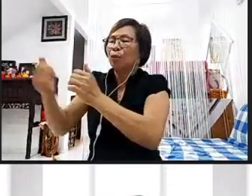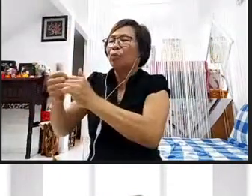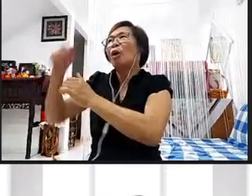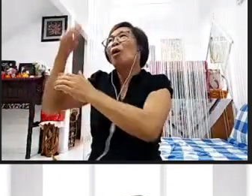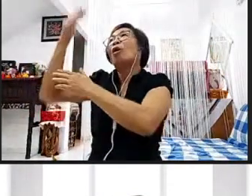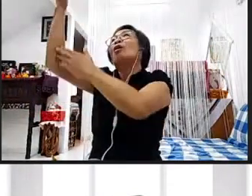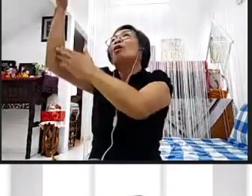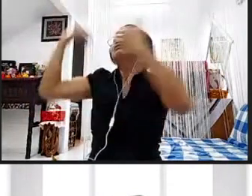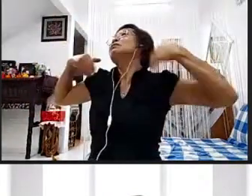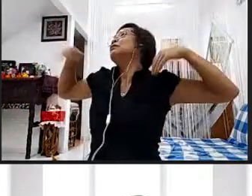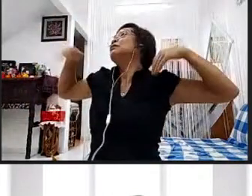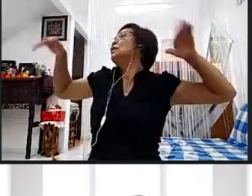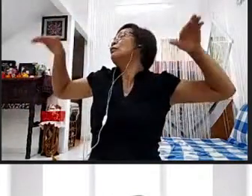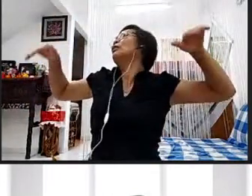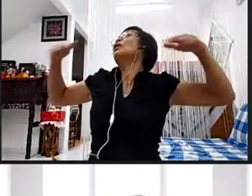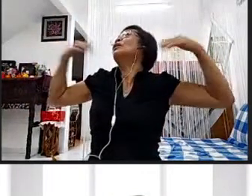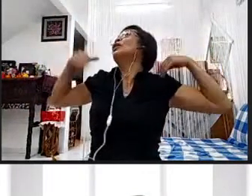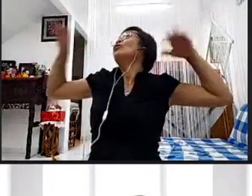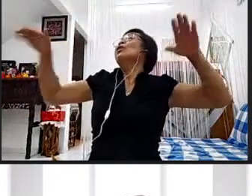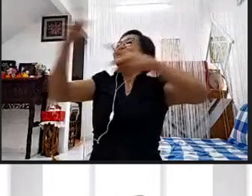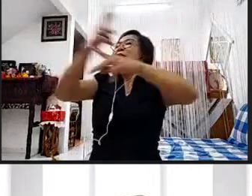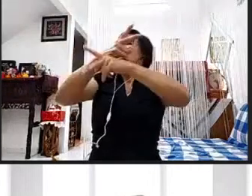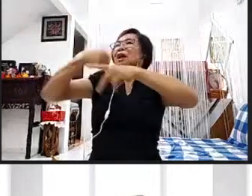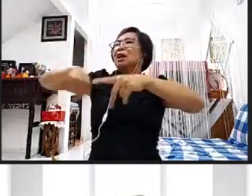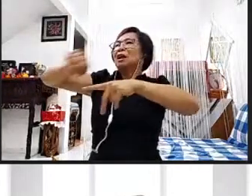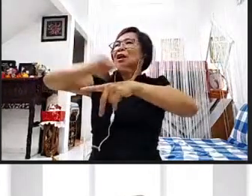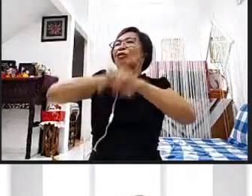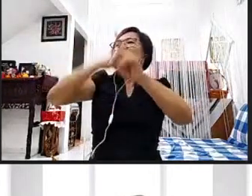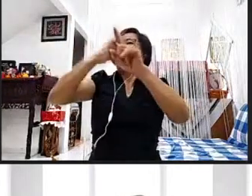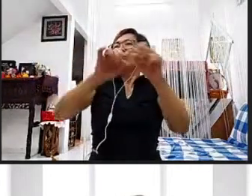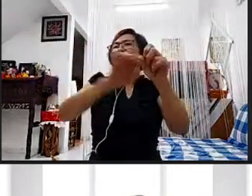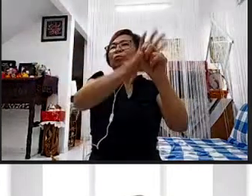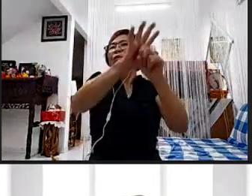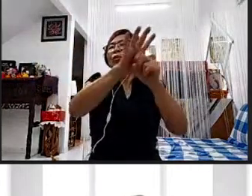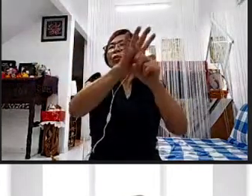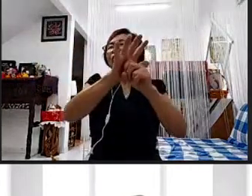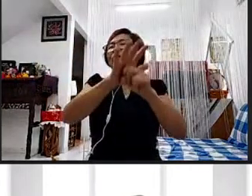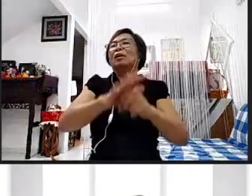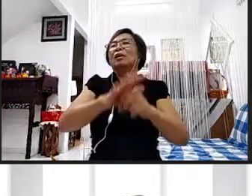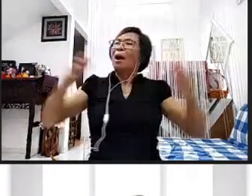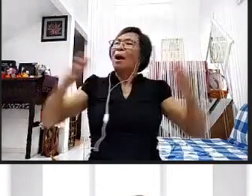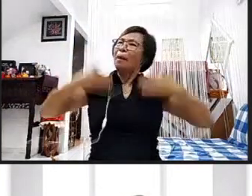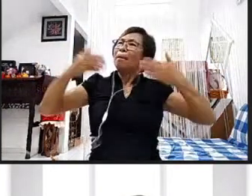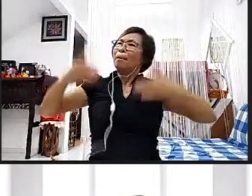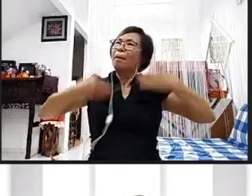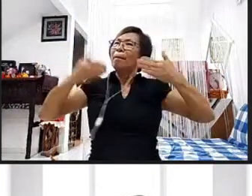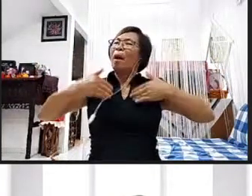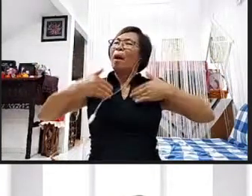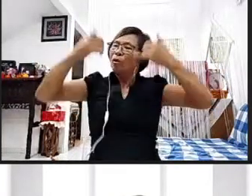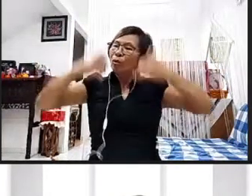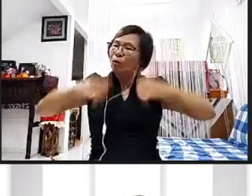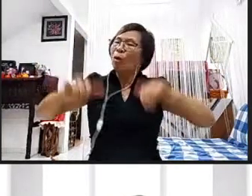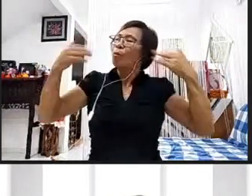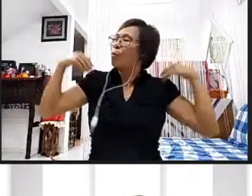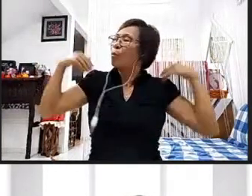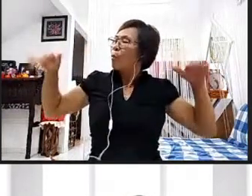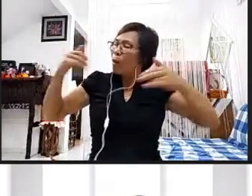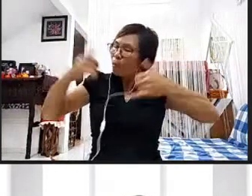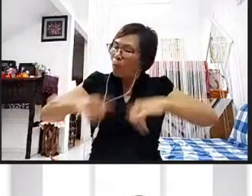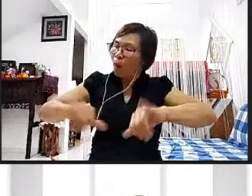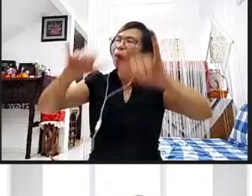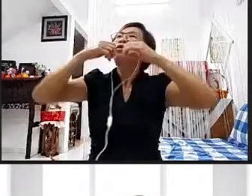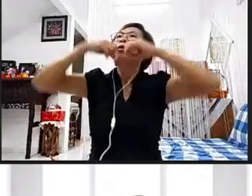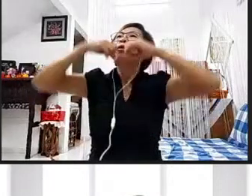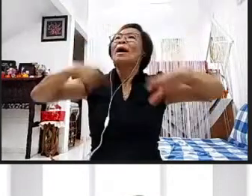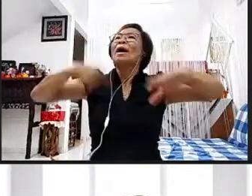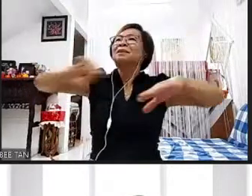protective devas that has protected us from this pandemic. May they rejoice in this merit. May they continue to bless us. May they